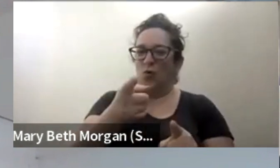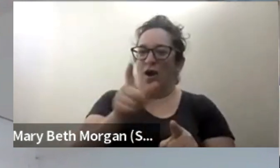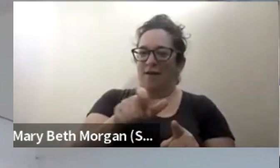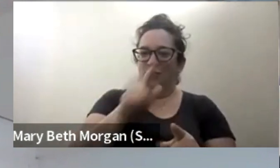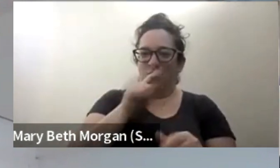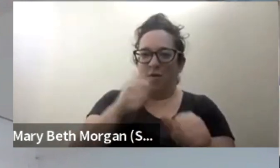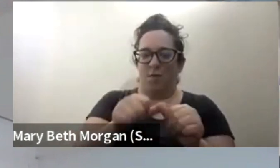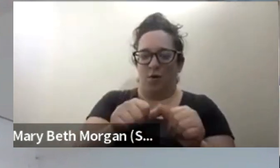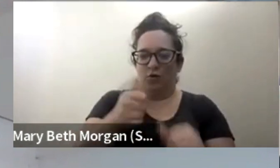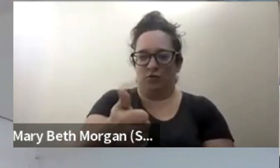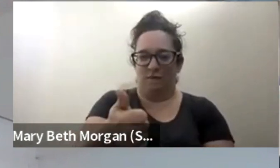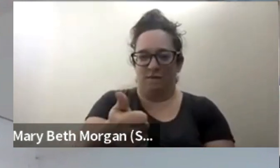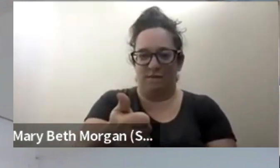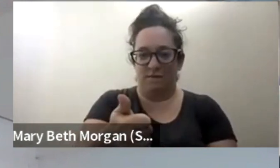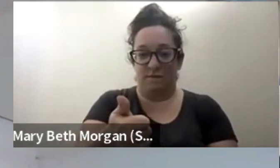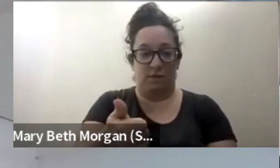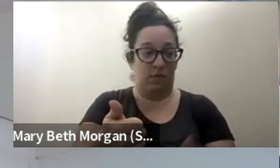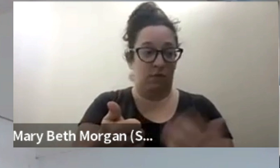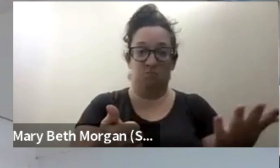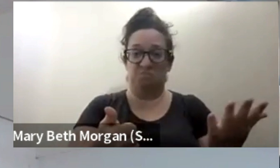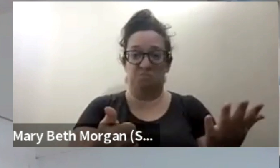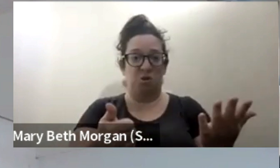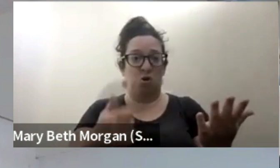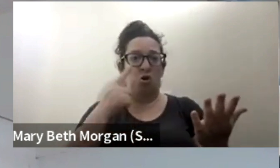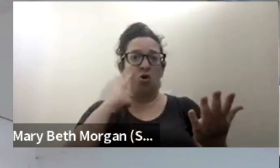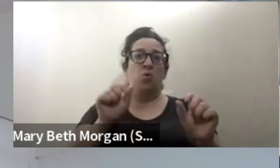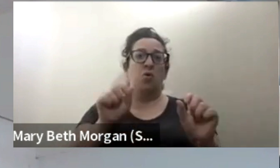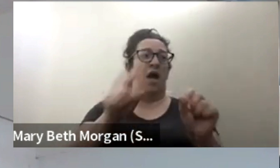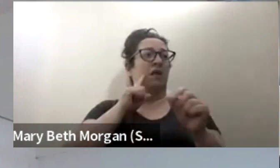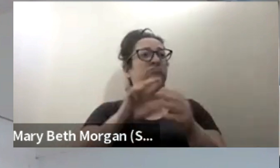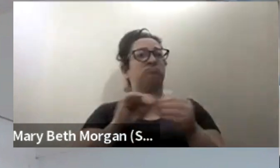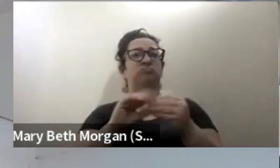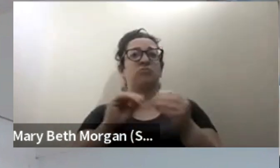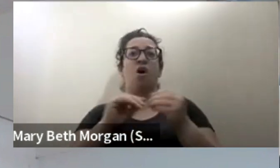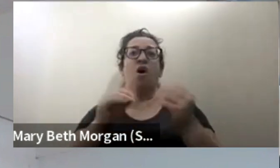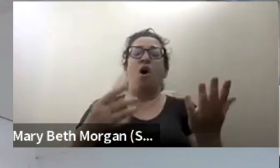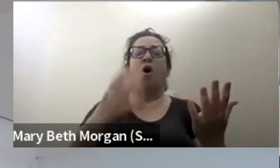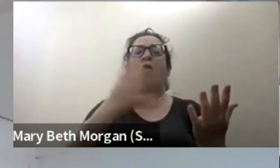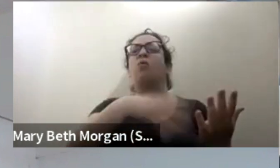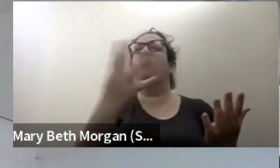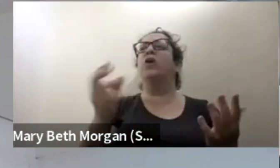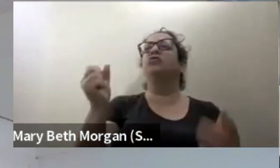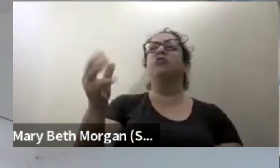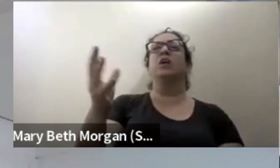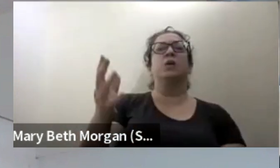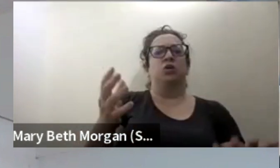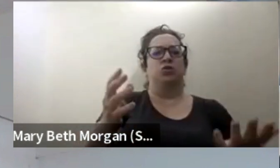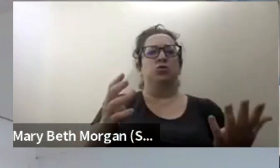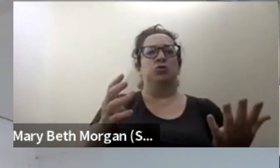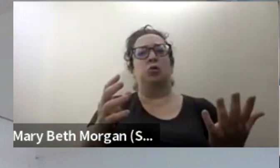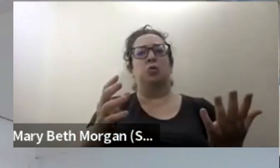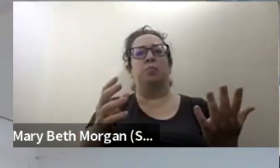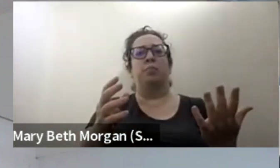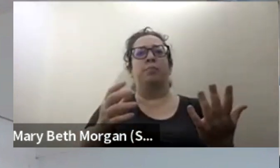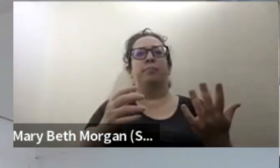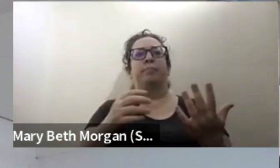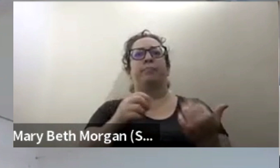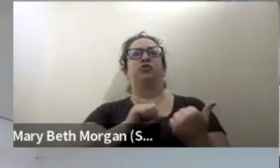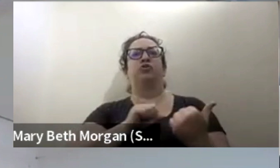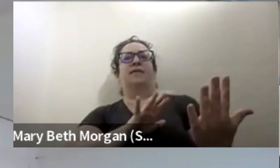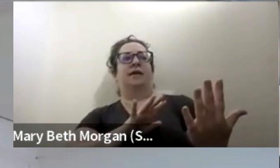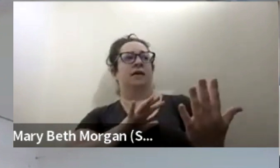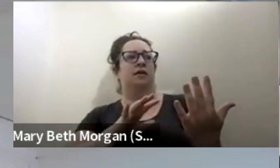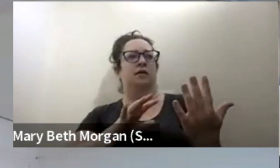because people will say when you queer Shakespeare, you're being indulgent and you're projecting, and that's